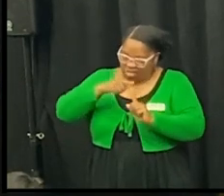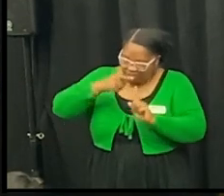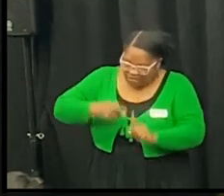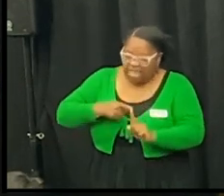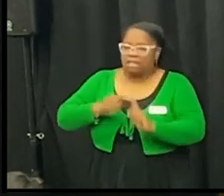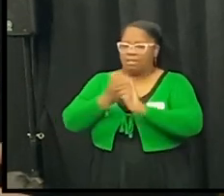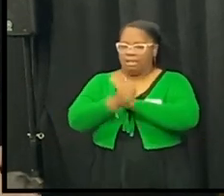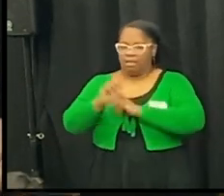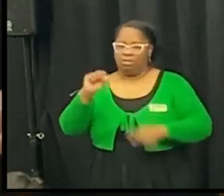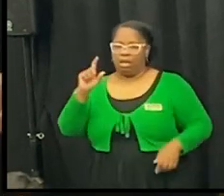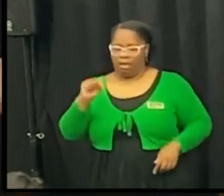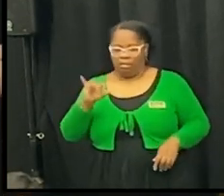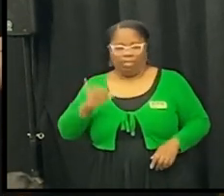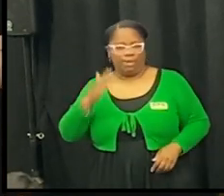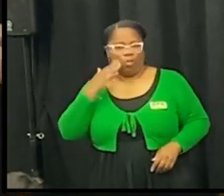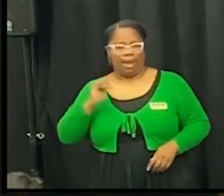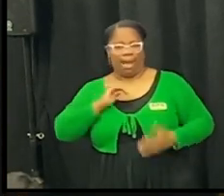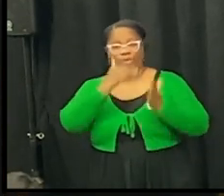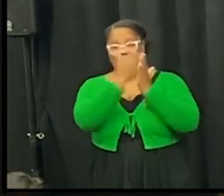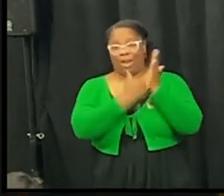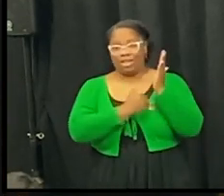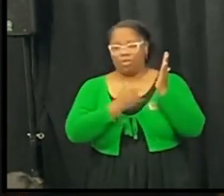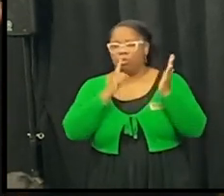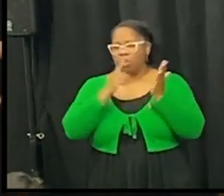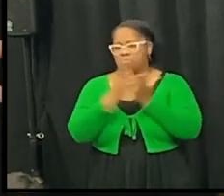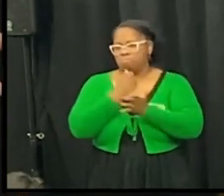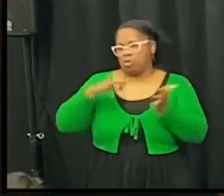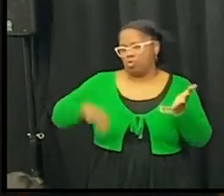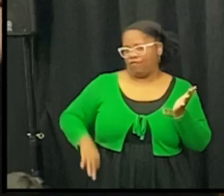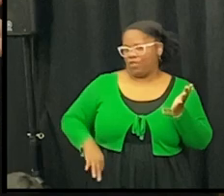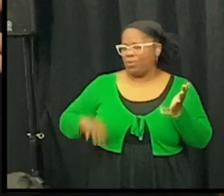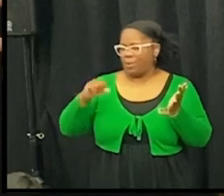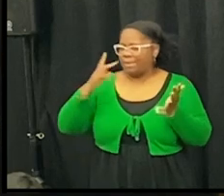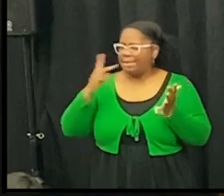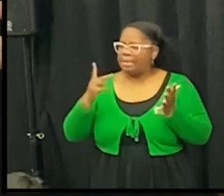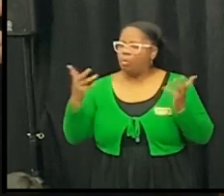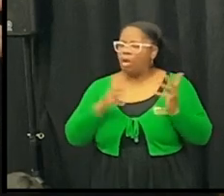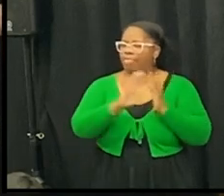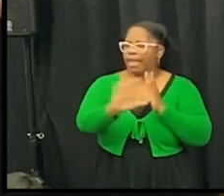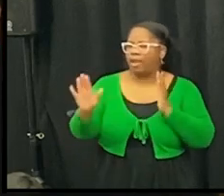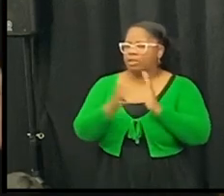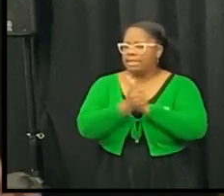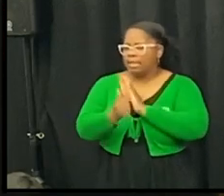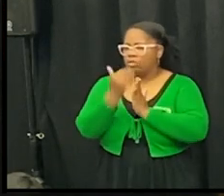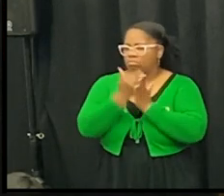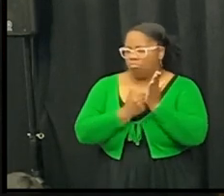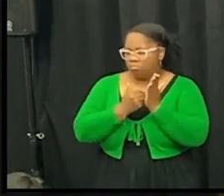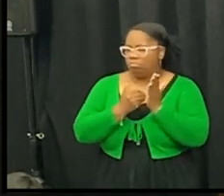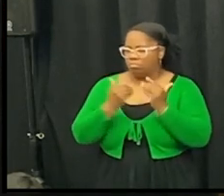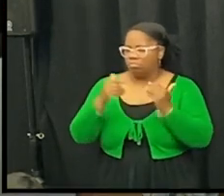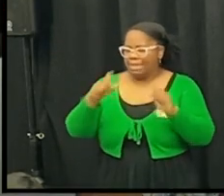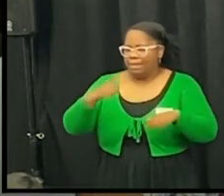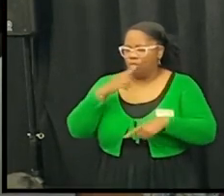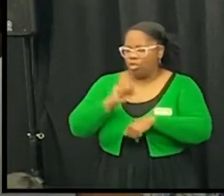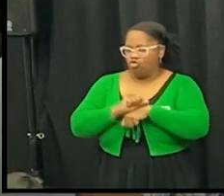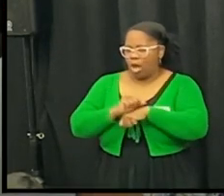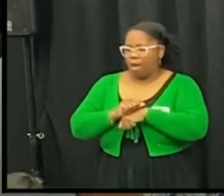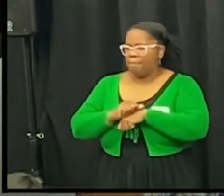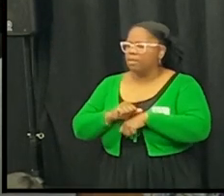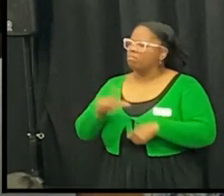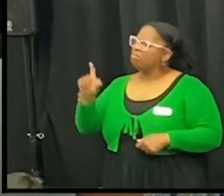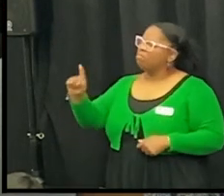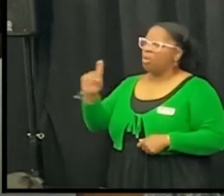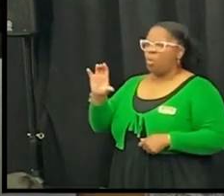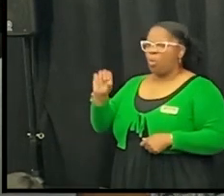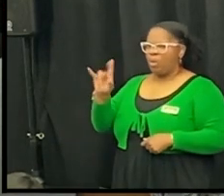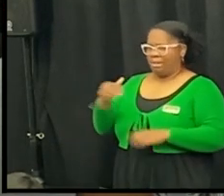set, which is why a directory is useful because you can see what skill sets they have right. that you need for your job. Cody, before Maestra and